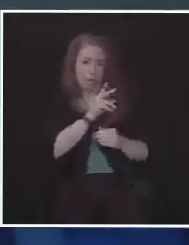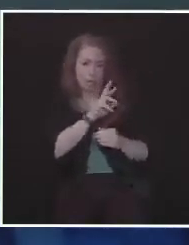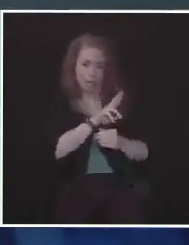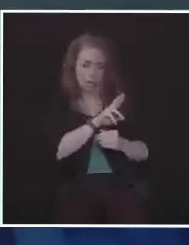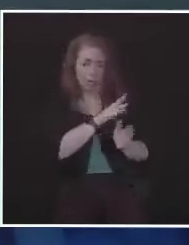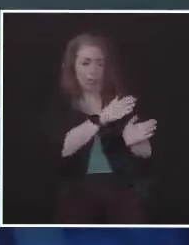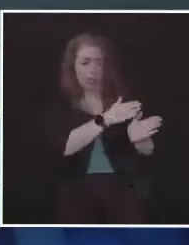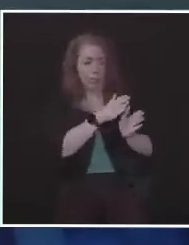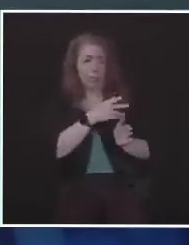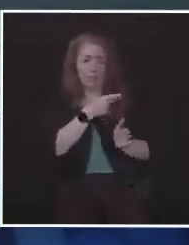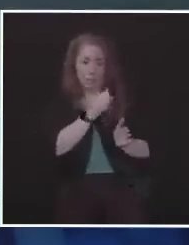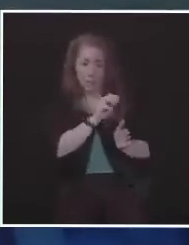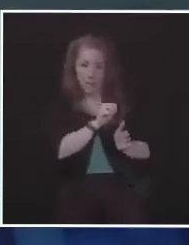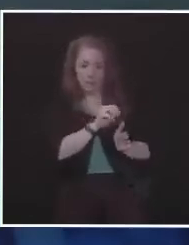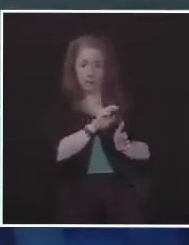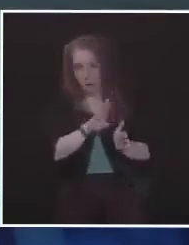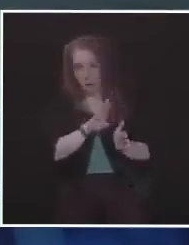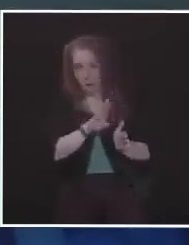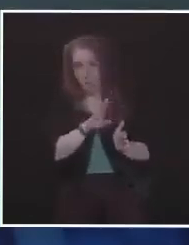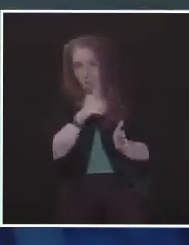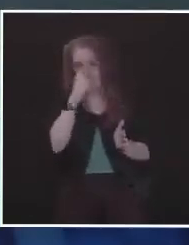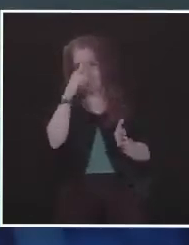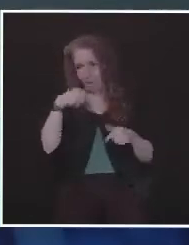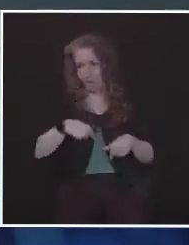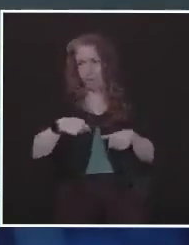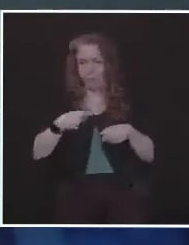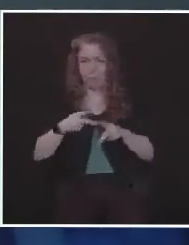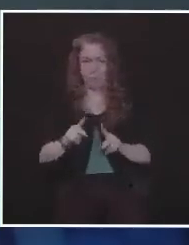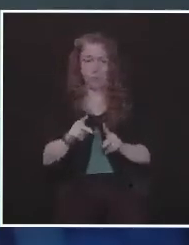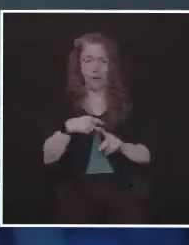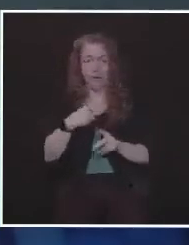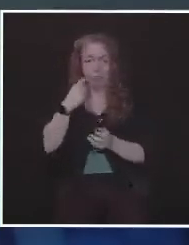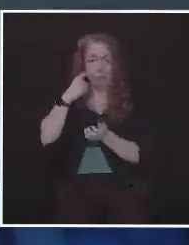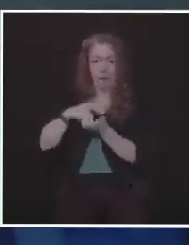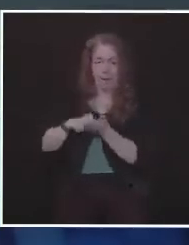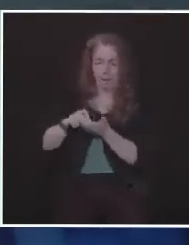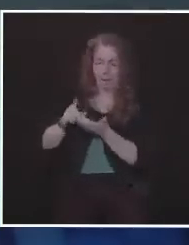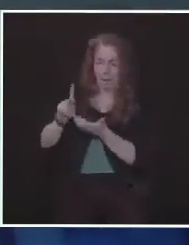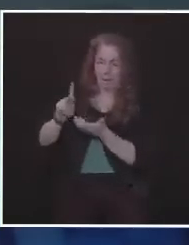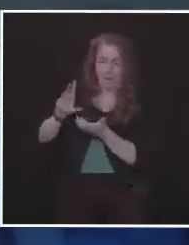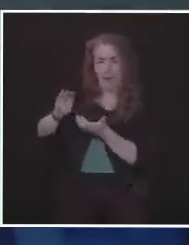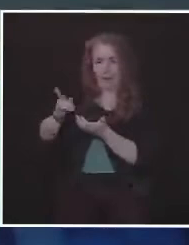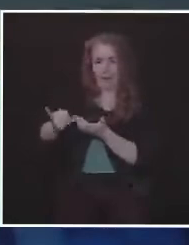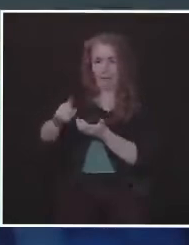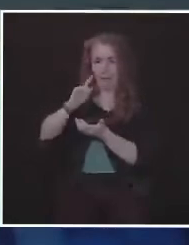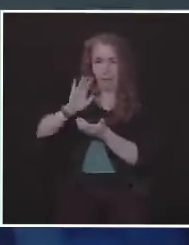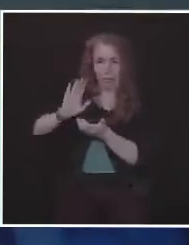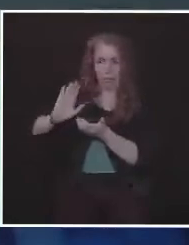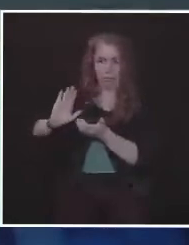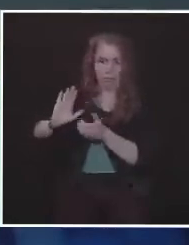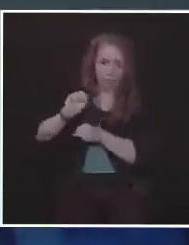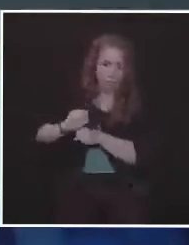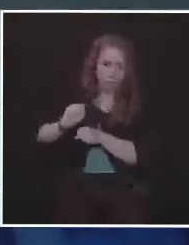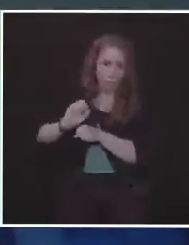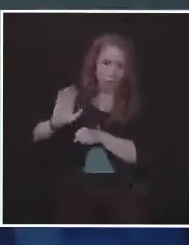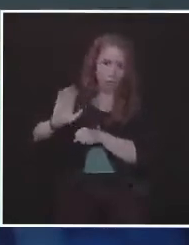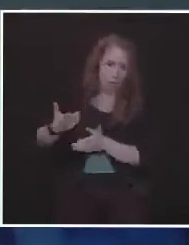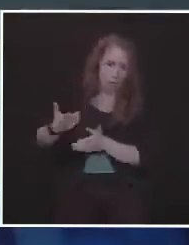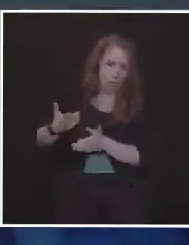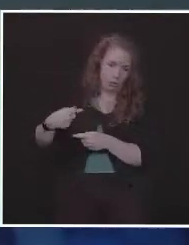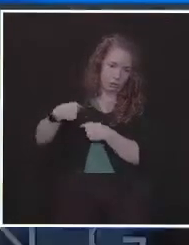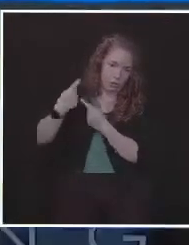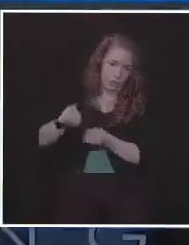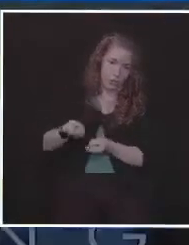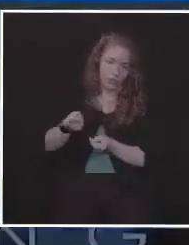the opportunity. And I'd like to recognize Kathy for all she's done in her time here in HEO. It has